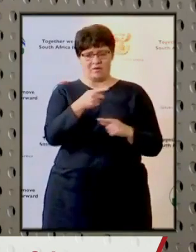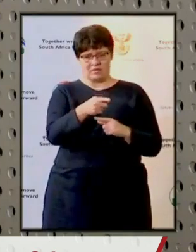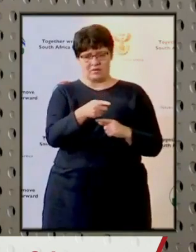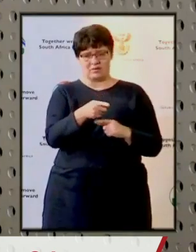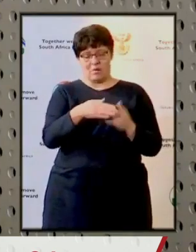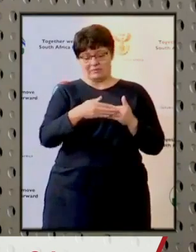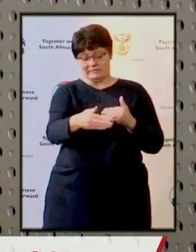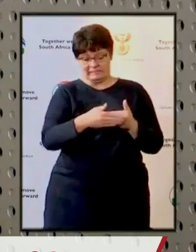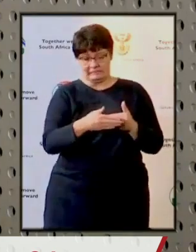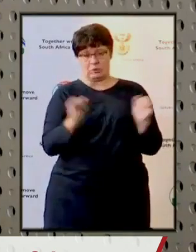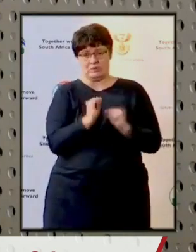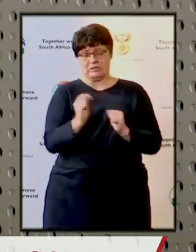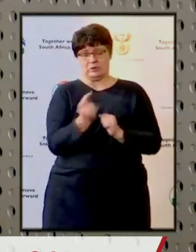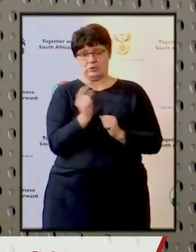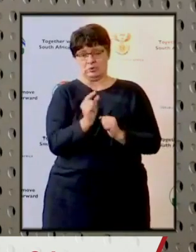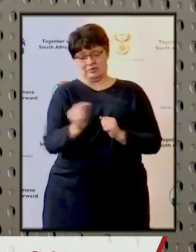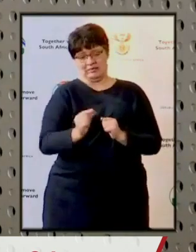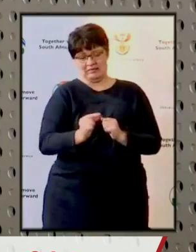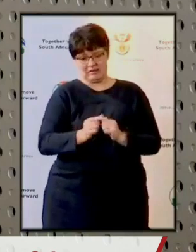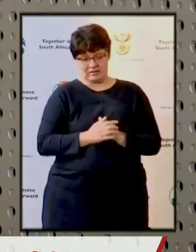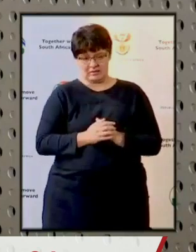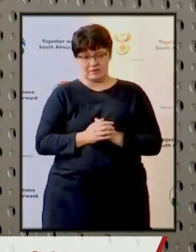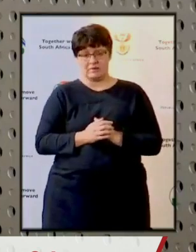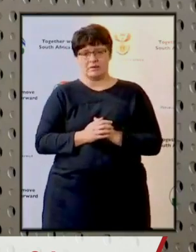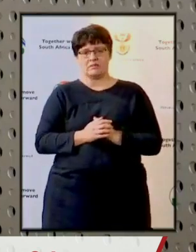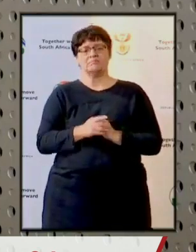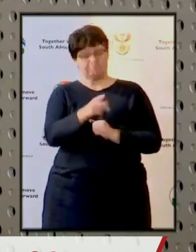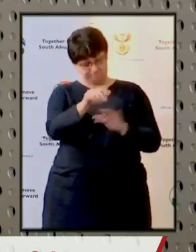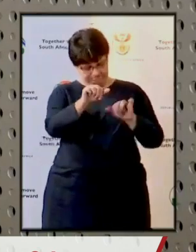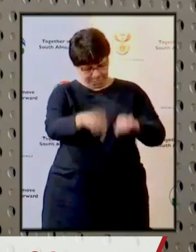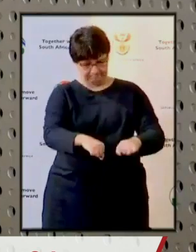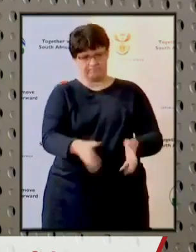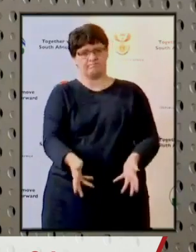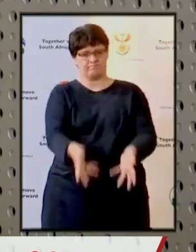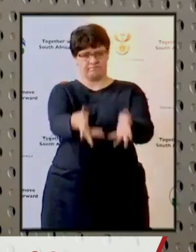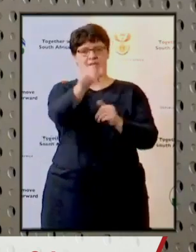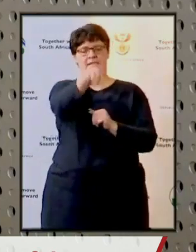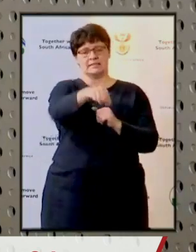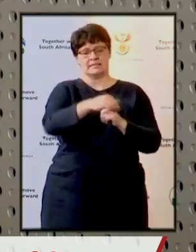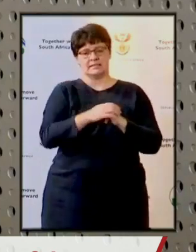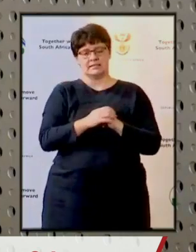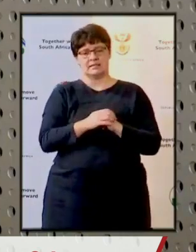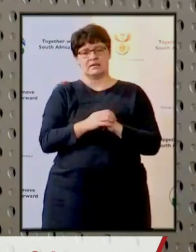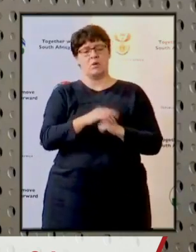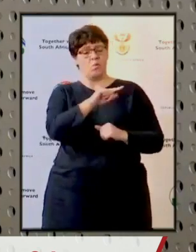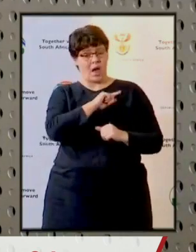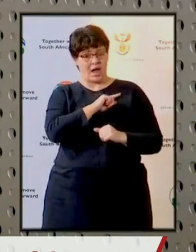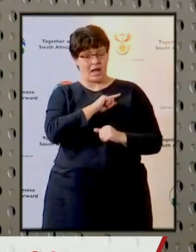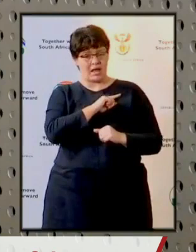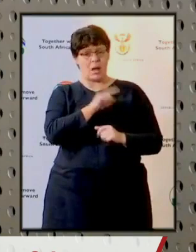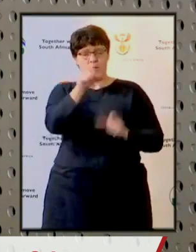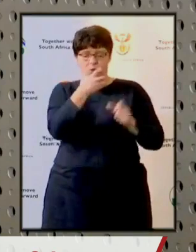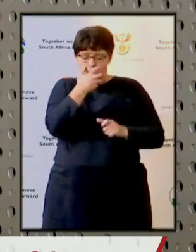winter. So that is going to be allowed because it's important for people to be